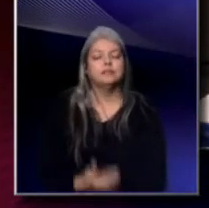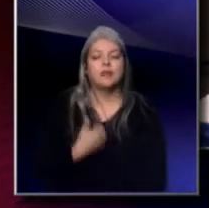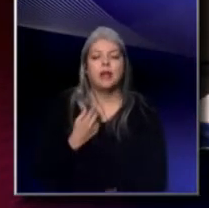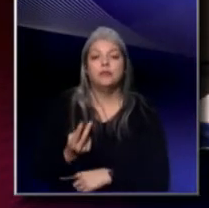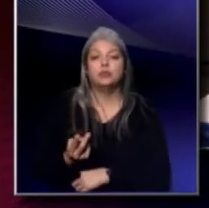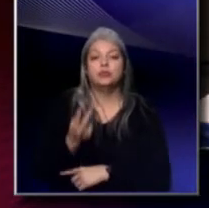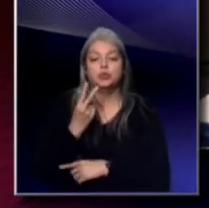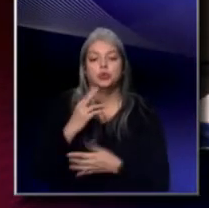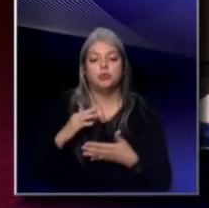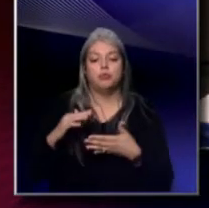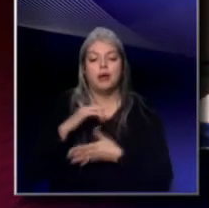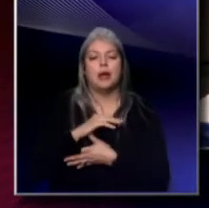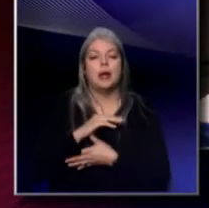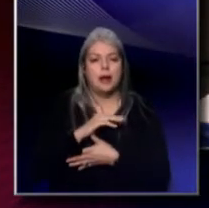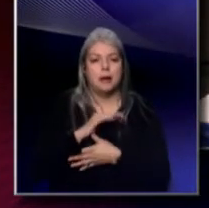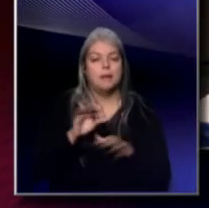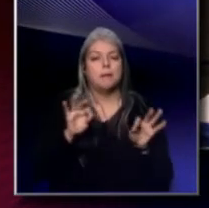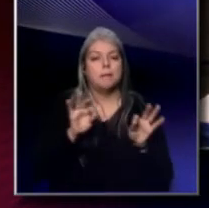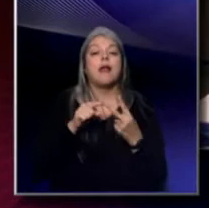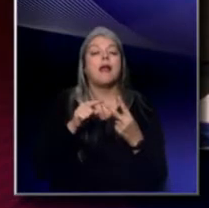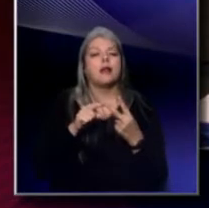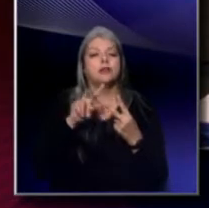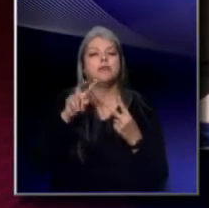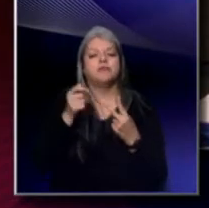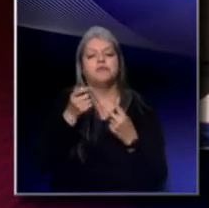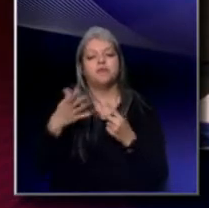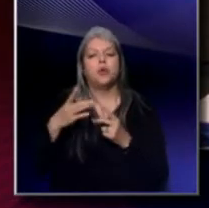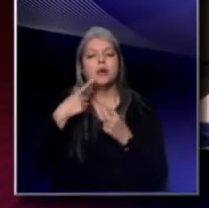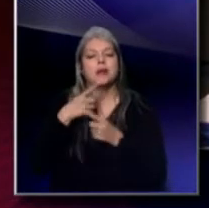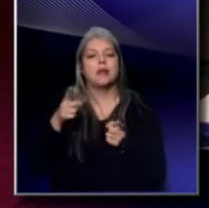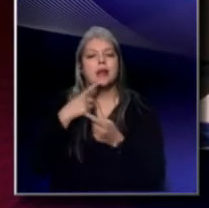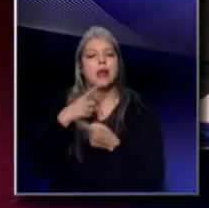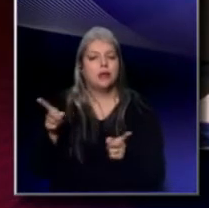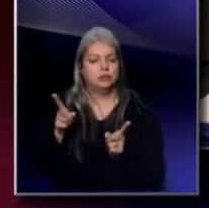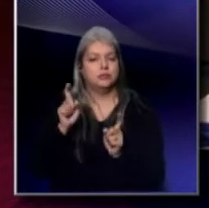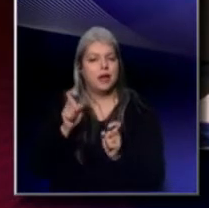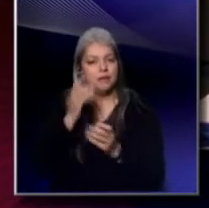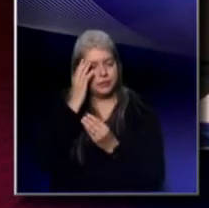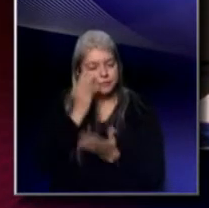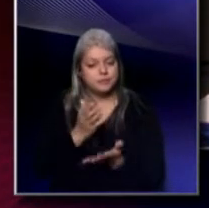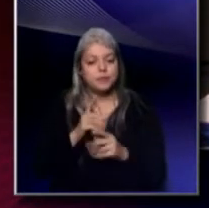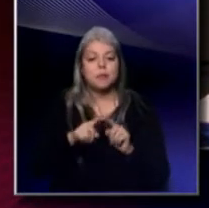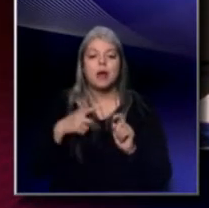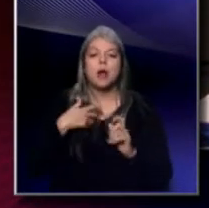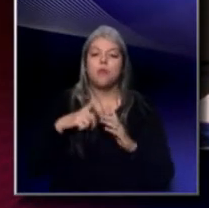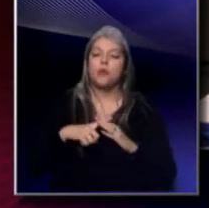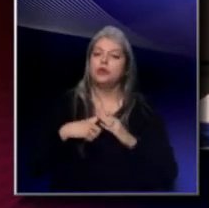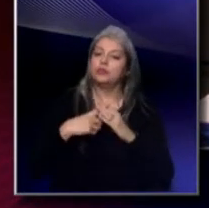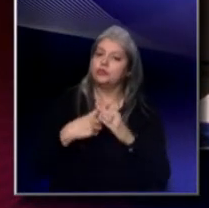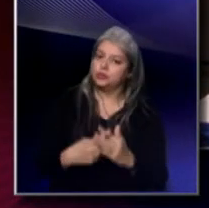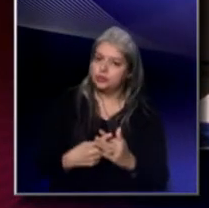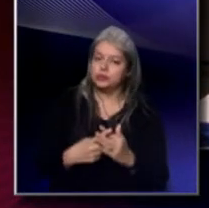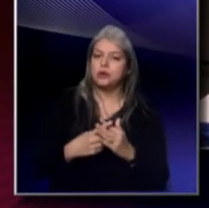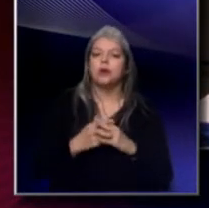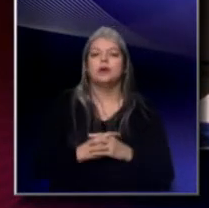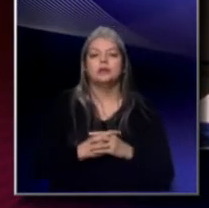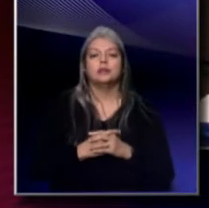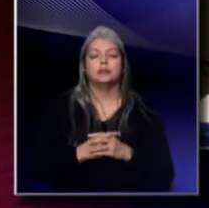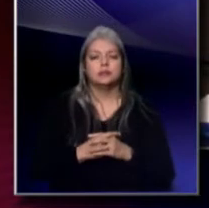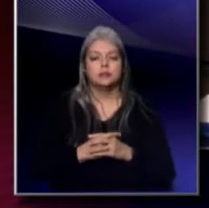primary points to my presentation, the statements that I need to make. But I wanted to start it off with, as you